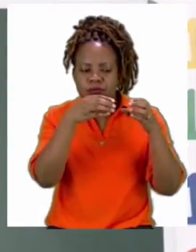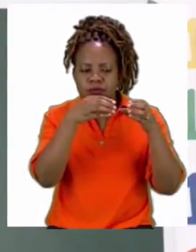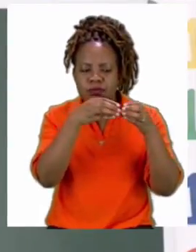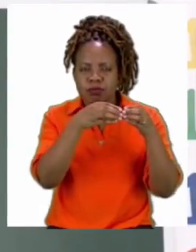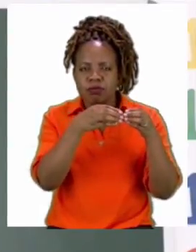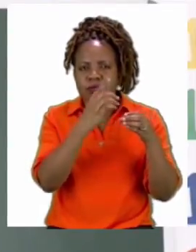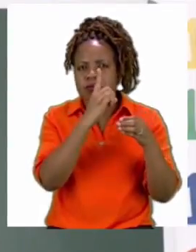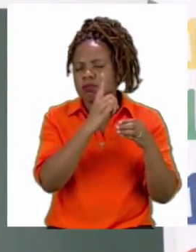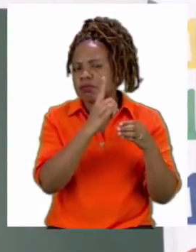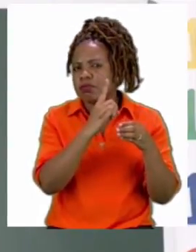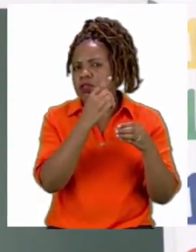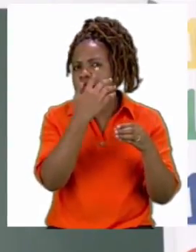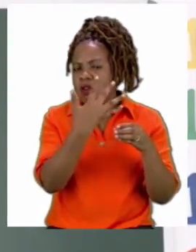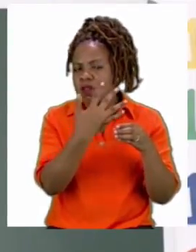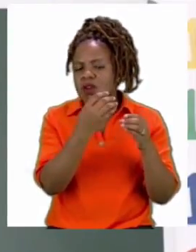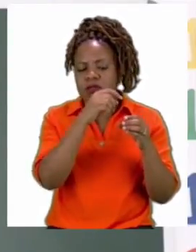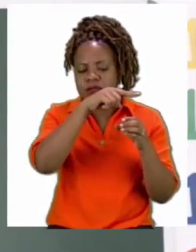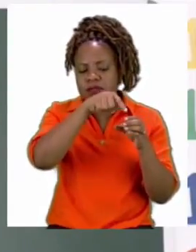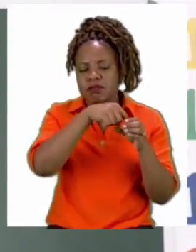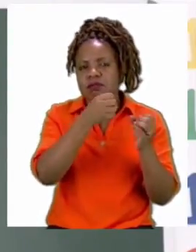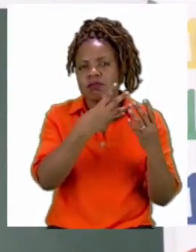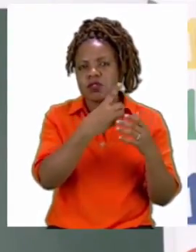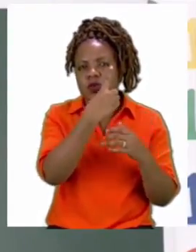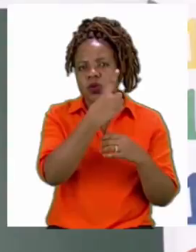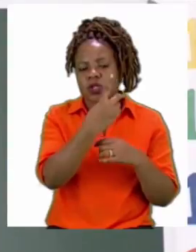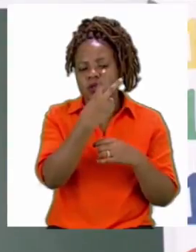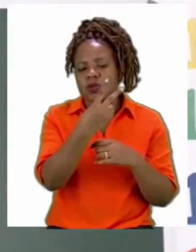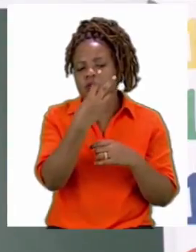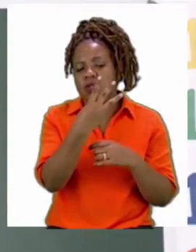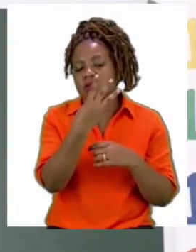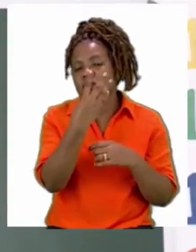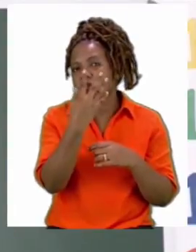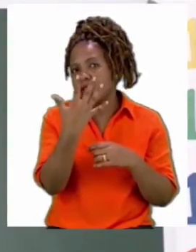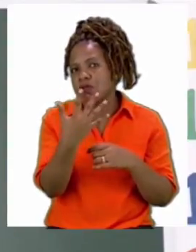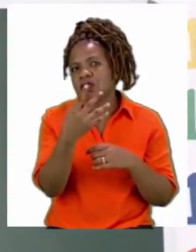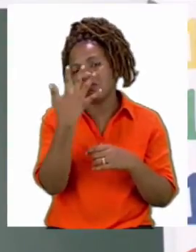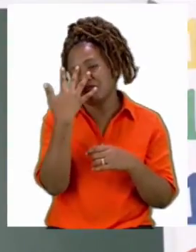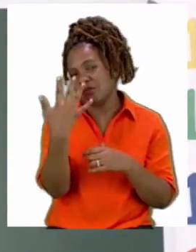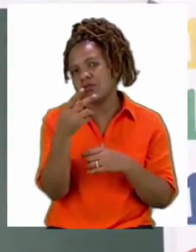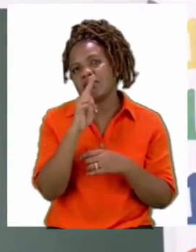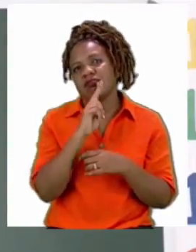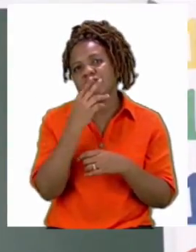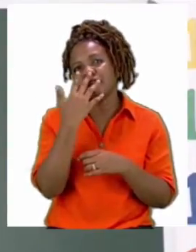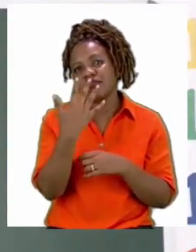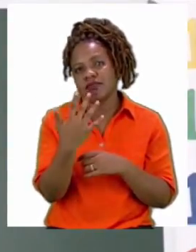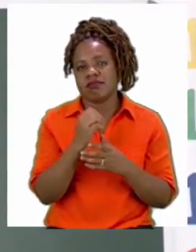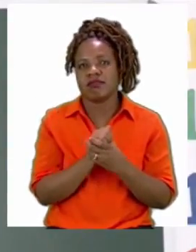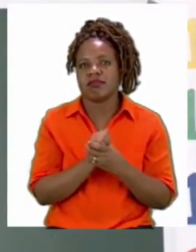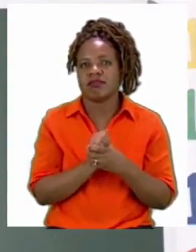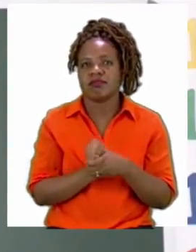5. So we know that 1 set of 5 equals